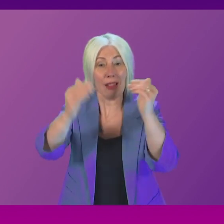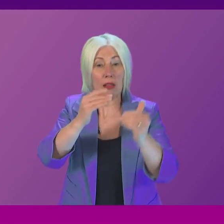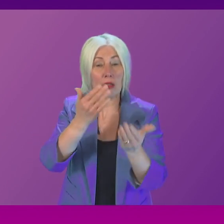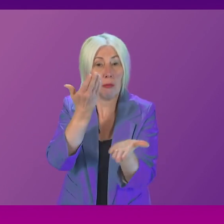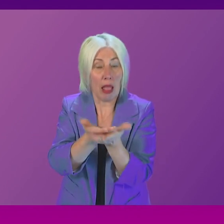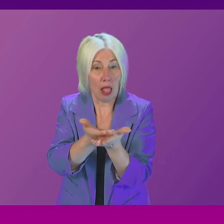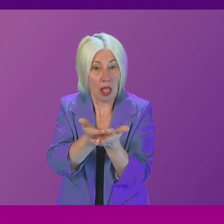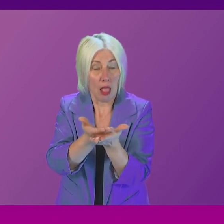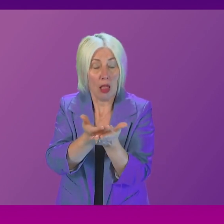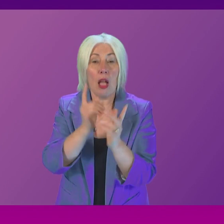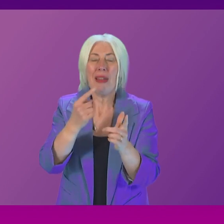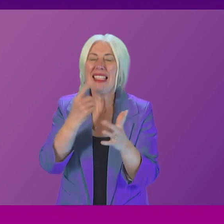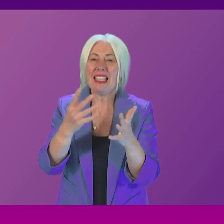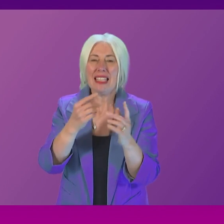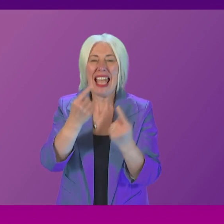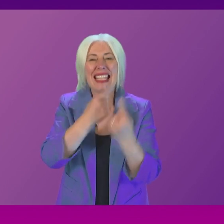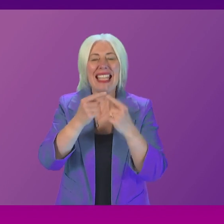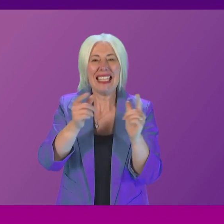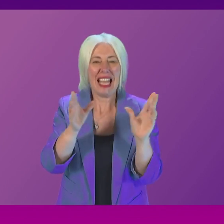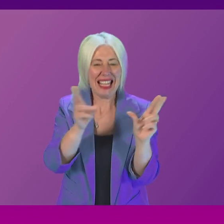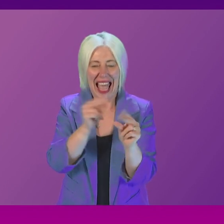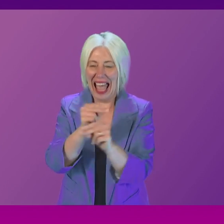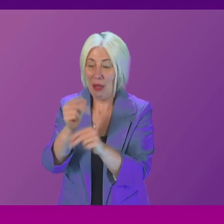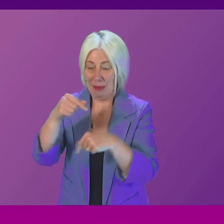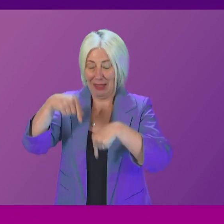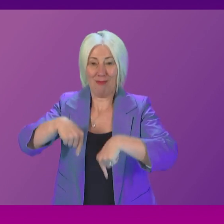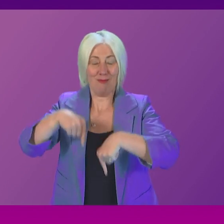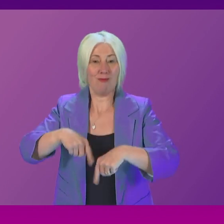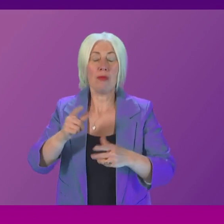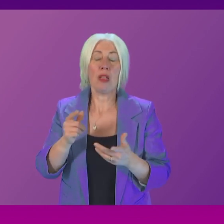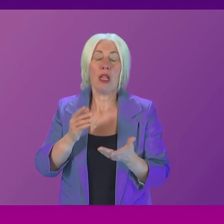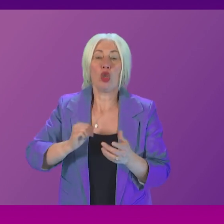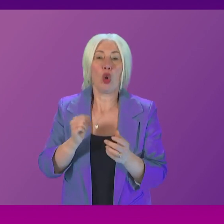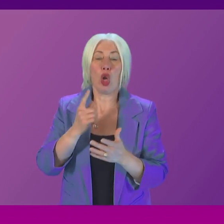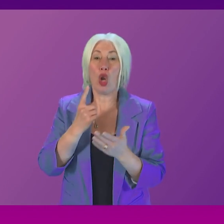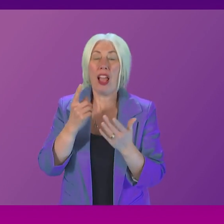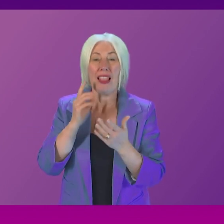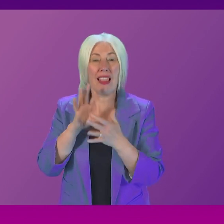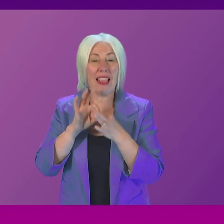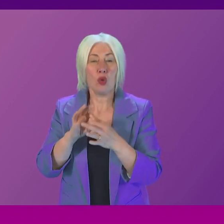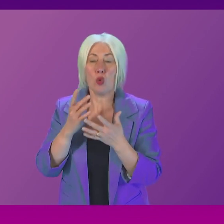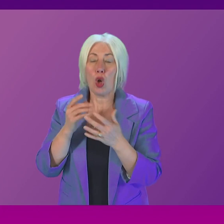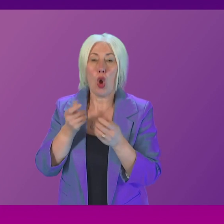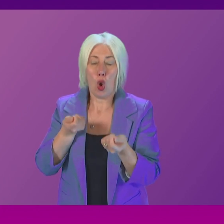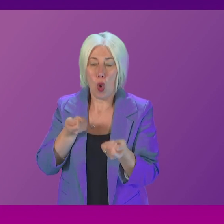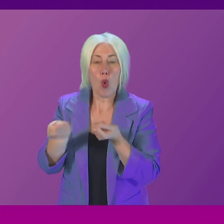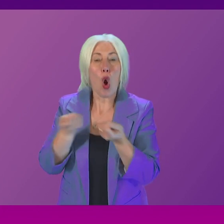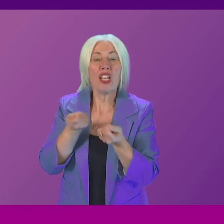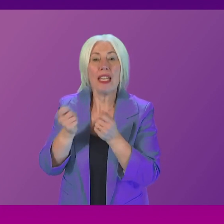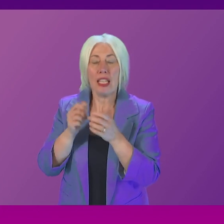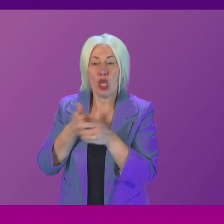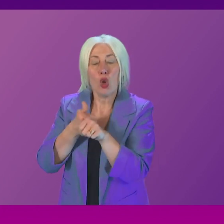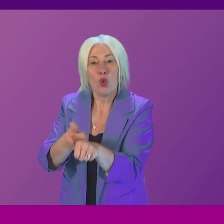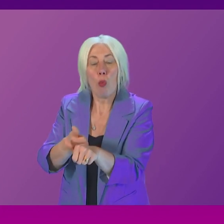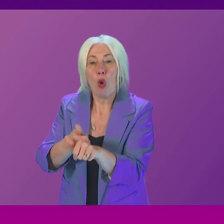suggests that there are large data gaps closer to home, not least in relation to the number of coordinated support plans in place for